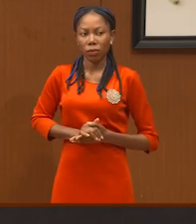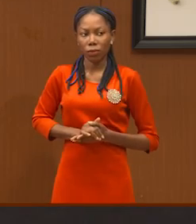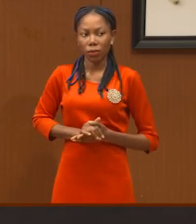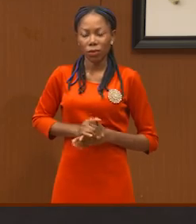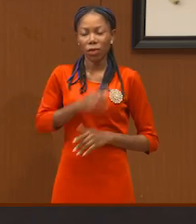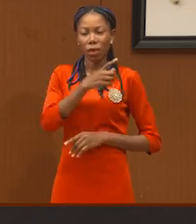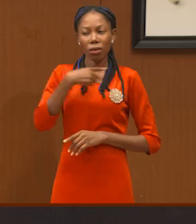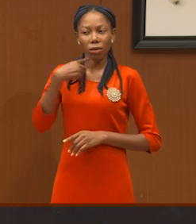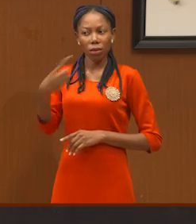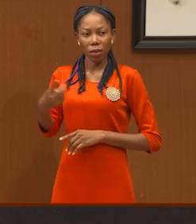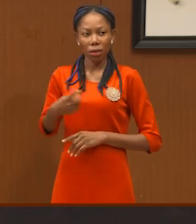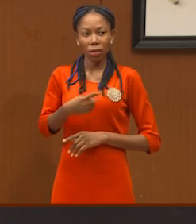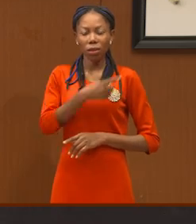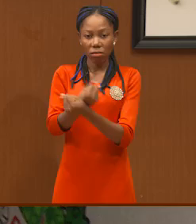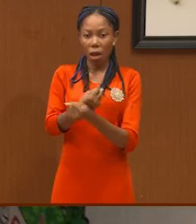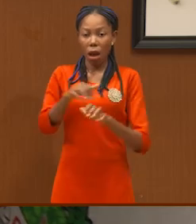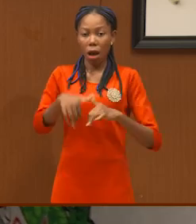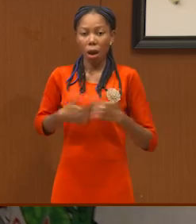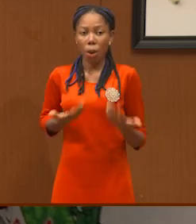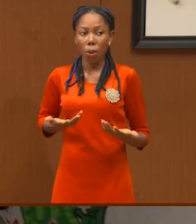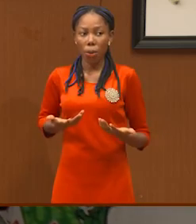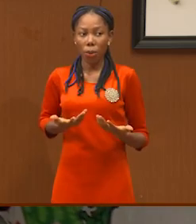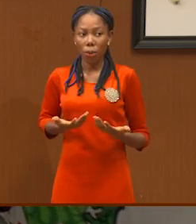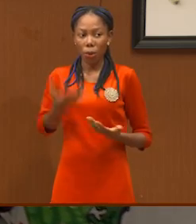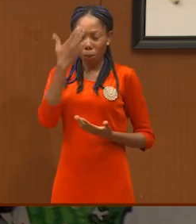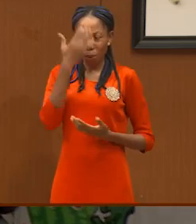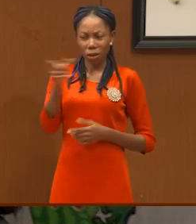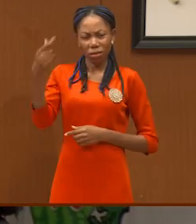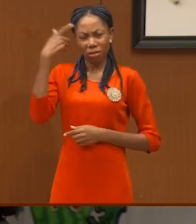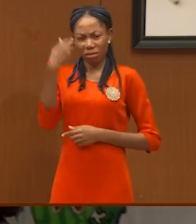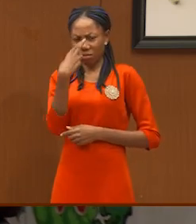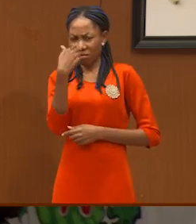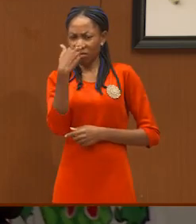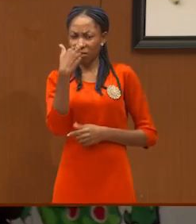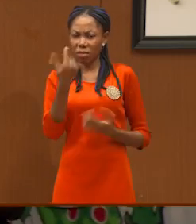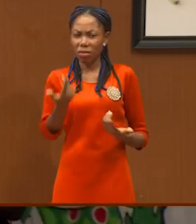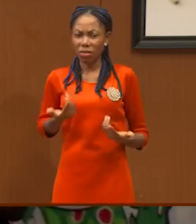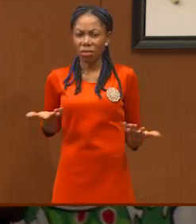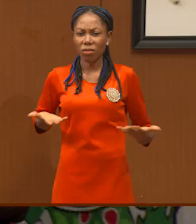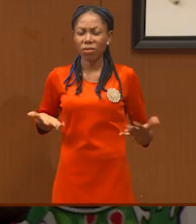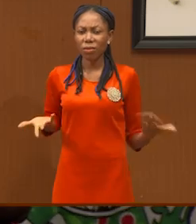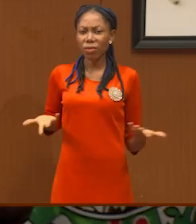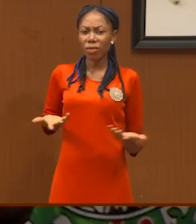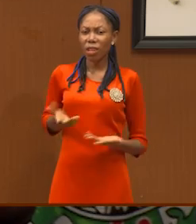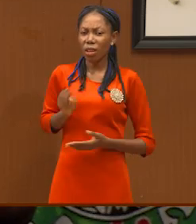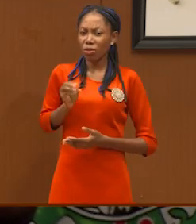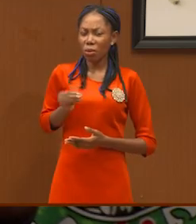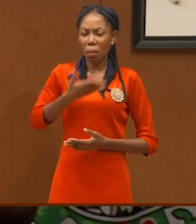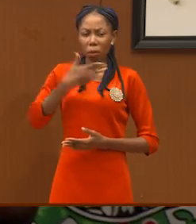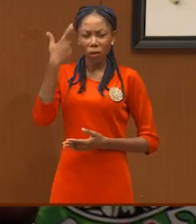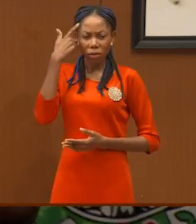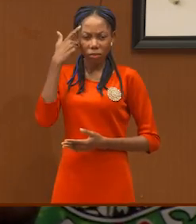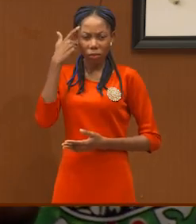I told you, there's a way around it. Because everything seems to be like a joke to you. So if you like, reset your